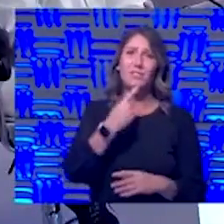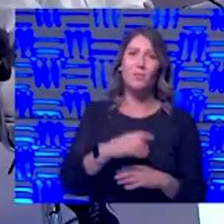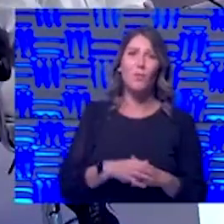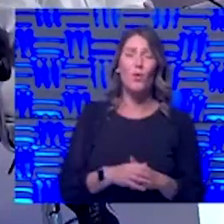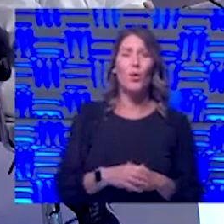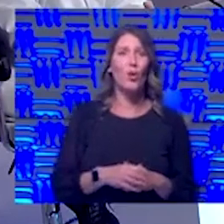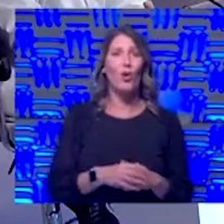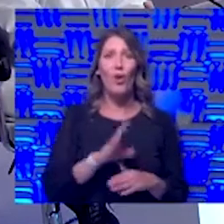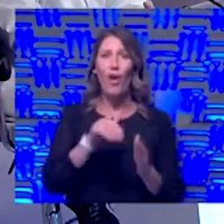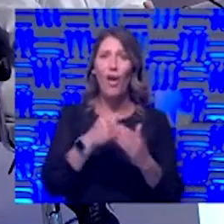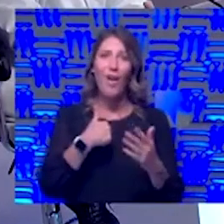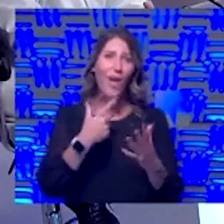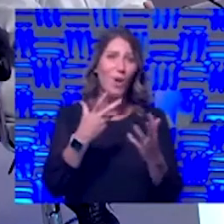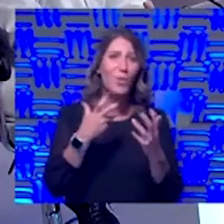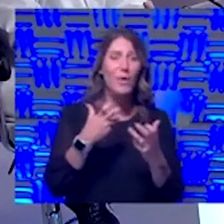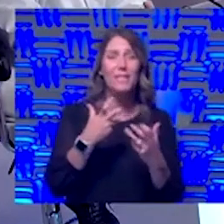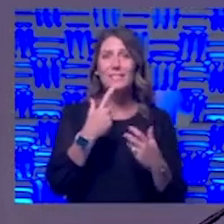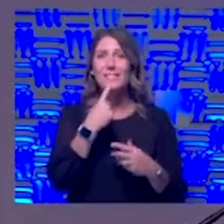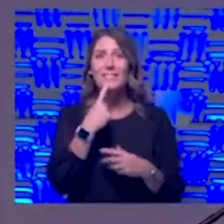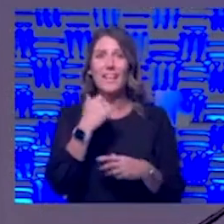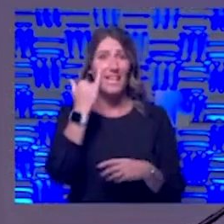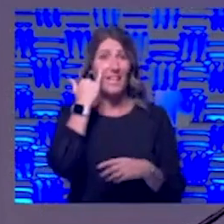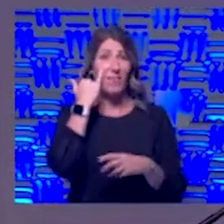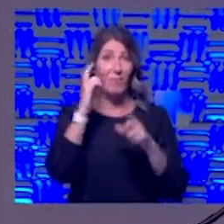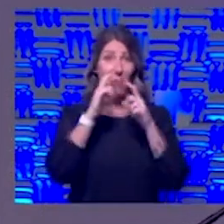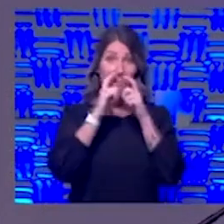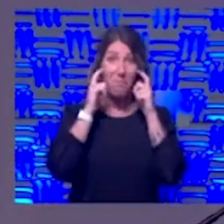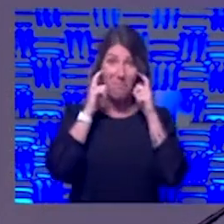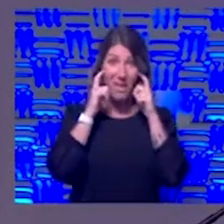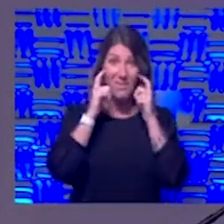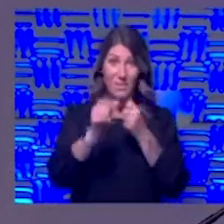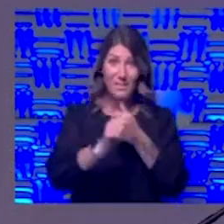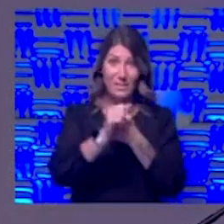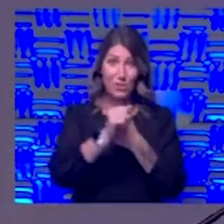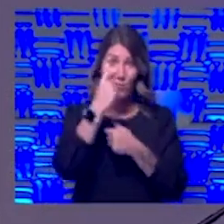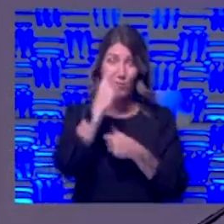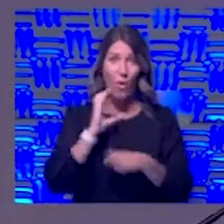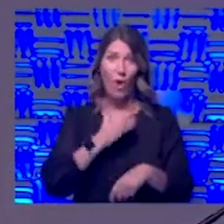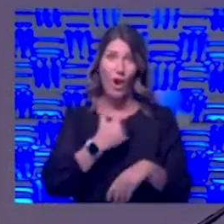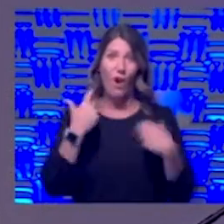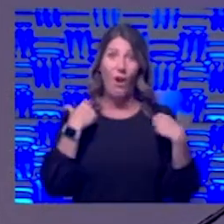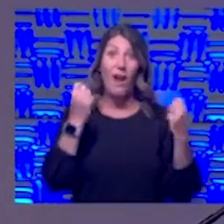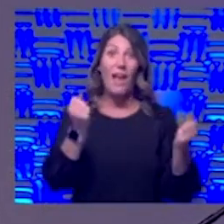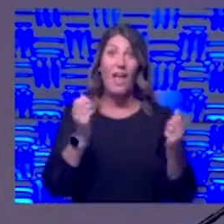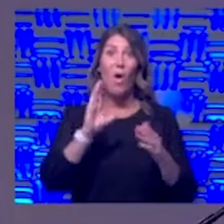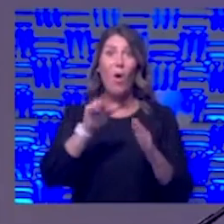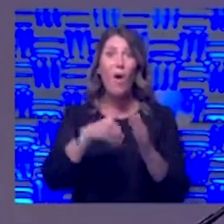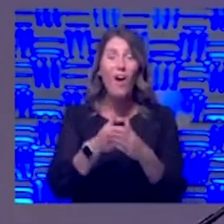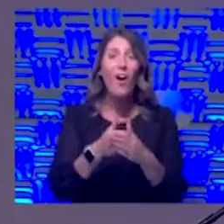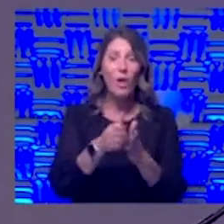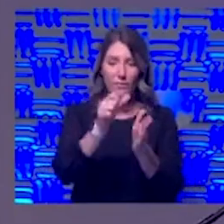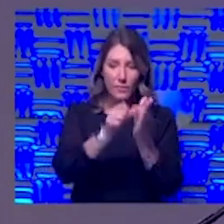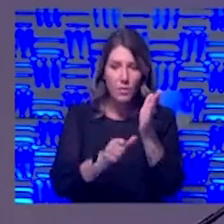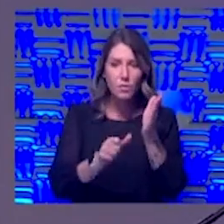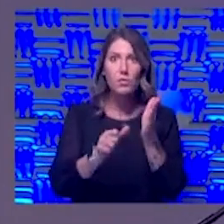is if mask wearing was dangerous to our health, all of our surgeons, all of our anesthesiologists